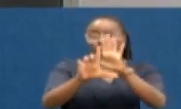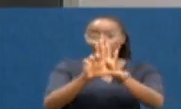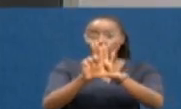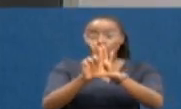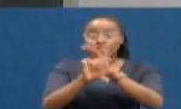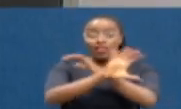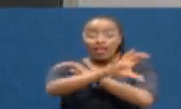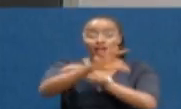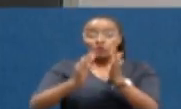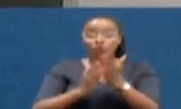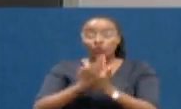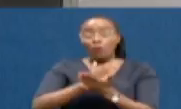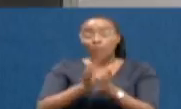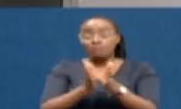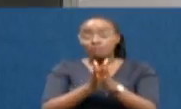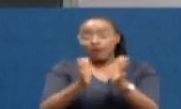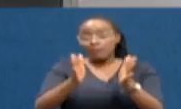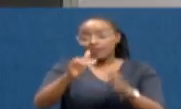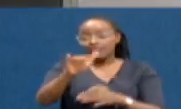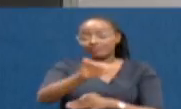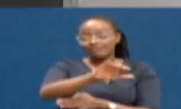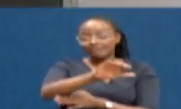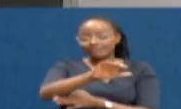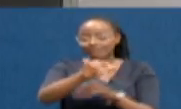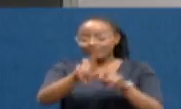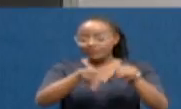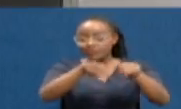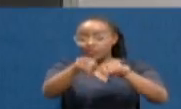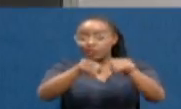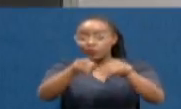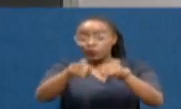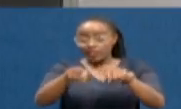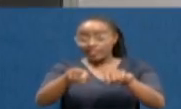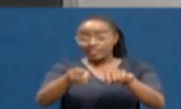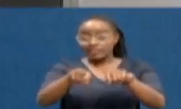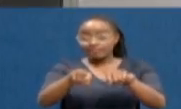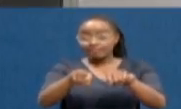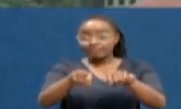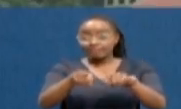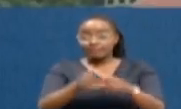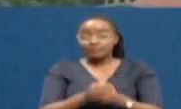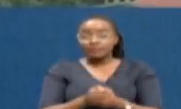country by the Public Procurement Regulatory Authority, as Dennis Otieno reports.